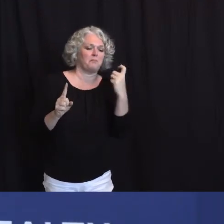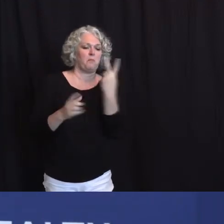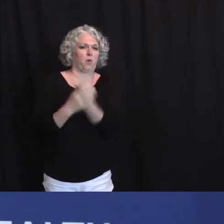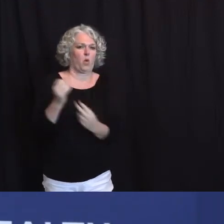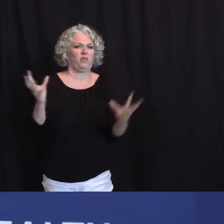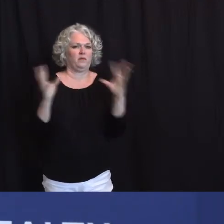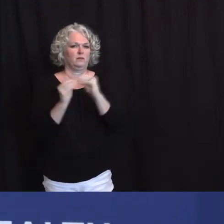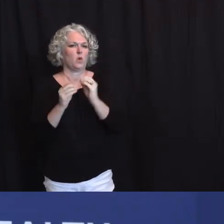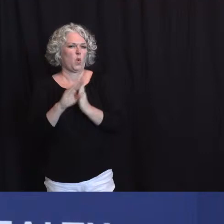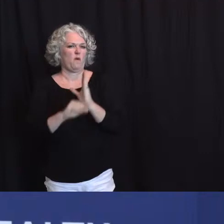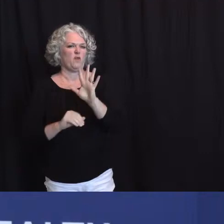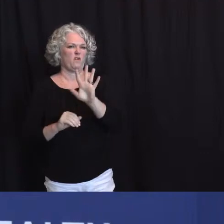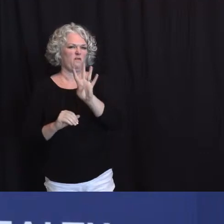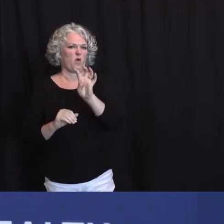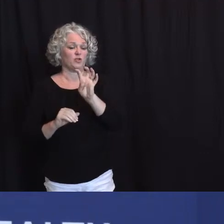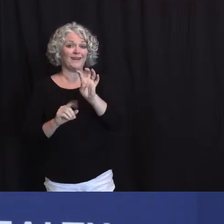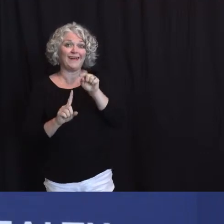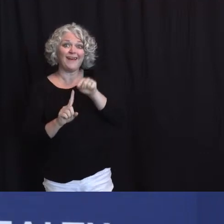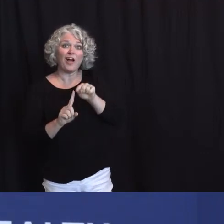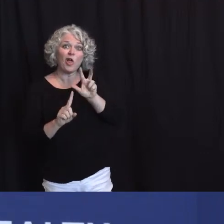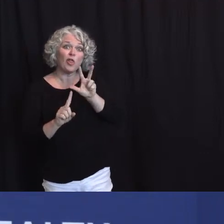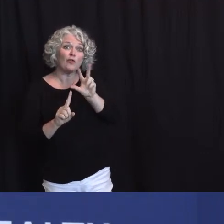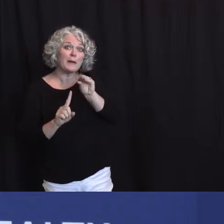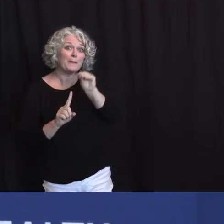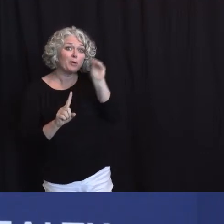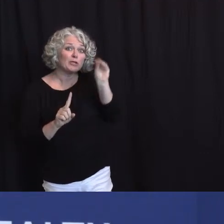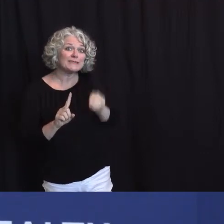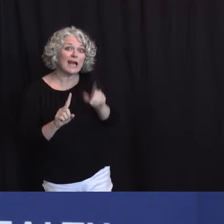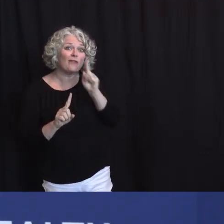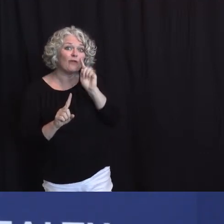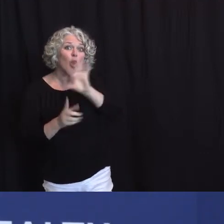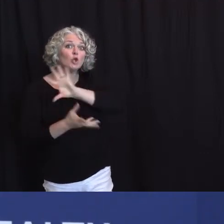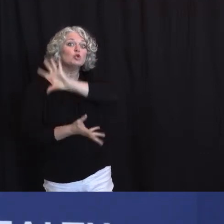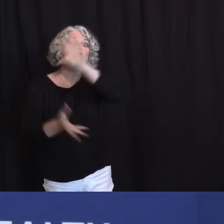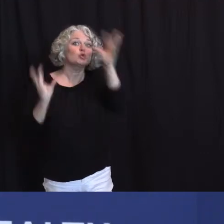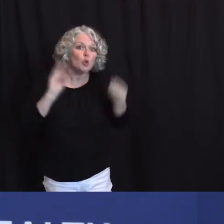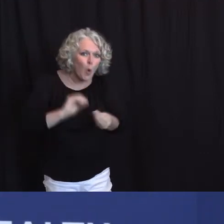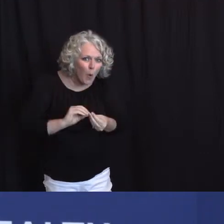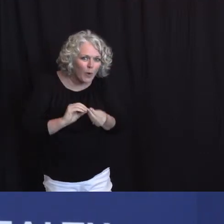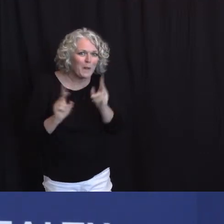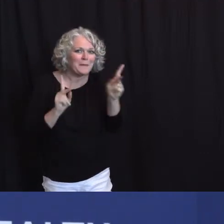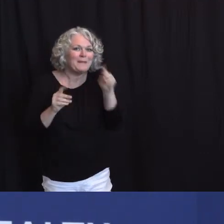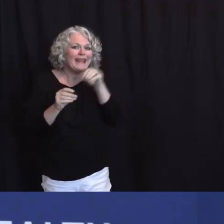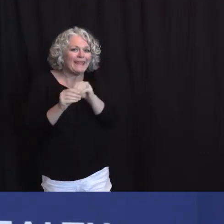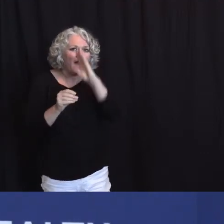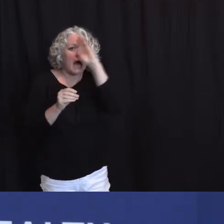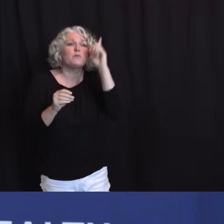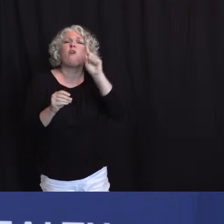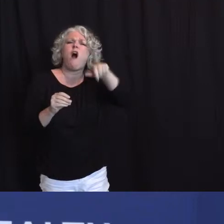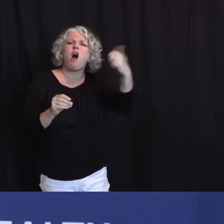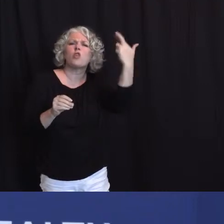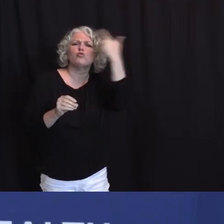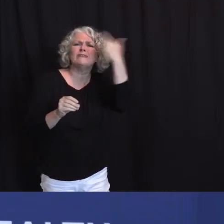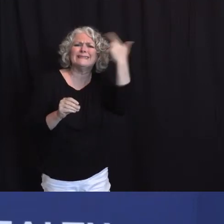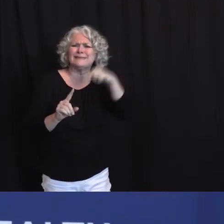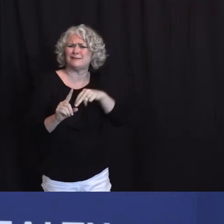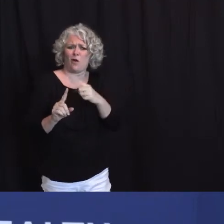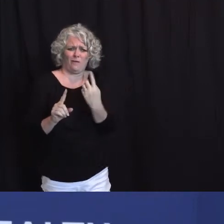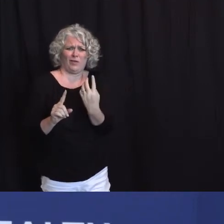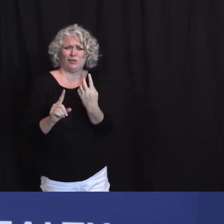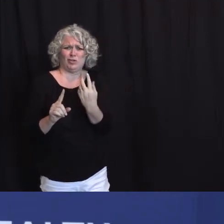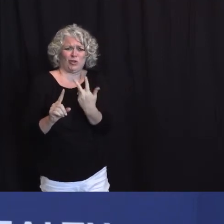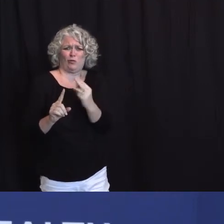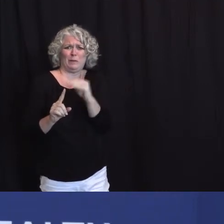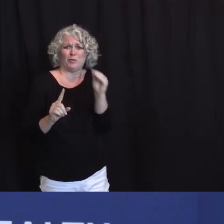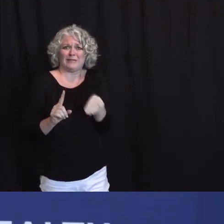This represents about 3% of the overall hospital census. Since our last briefing,